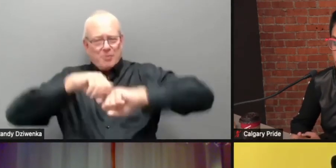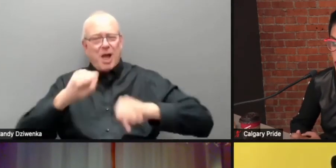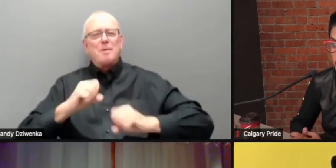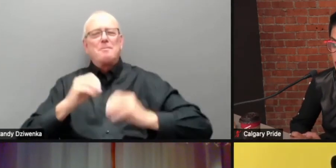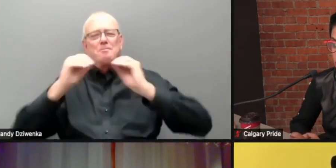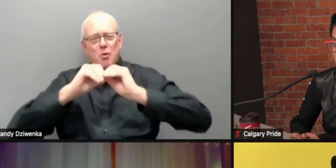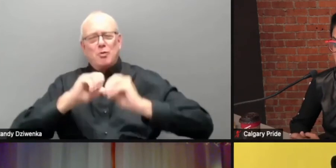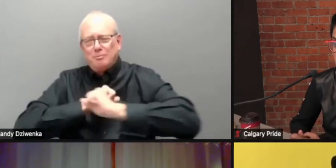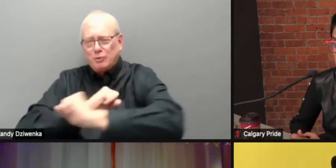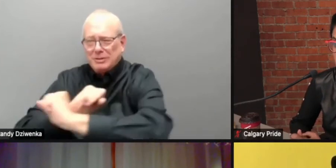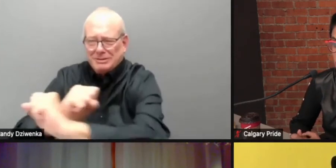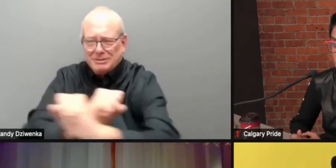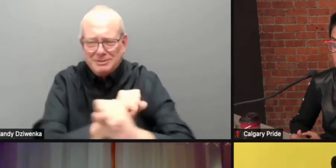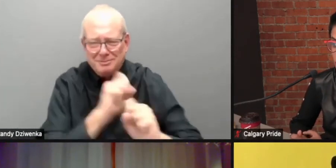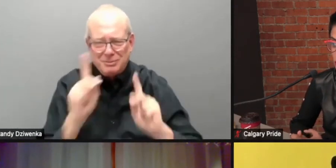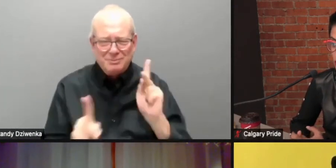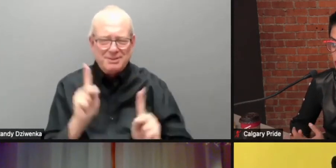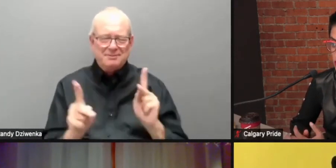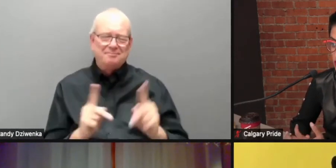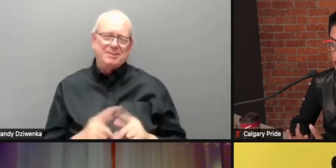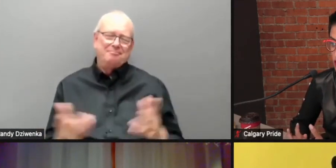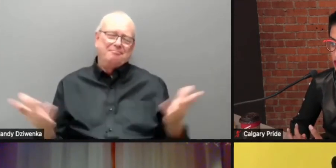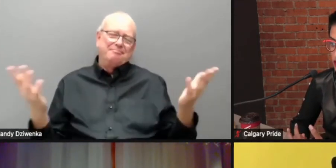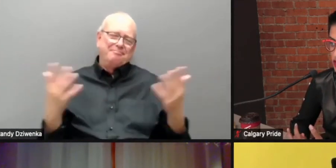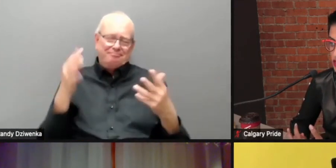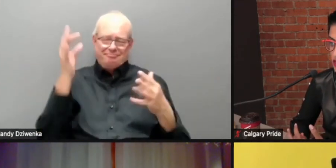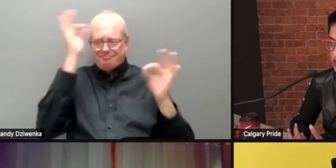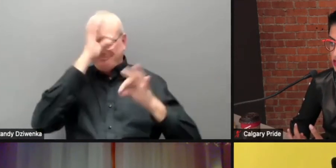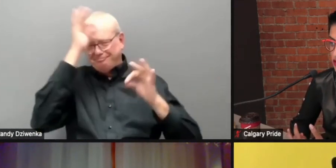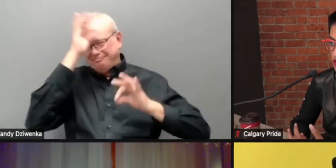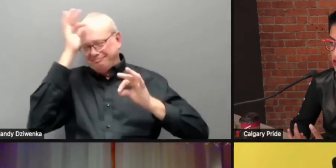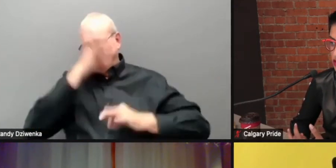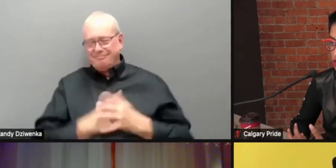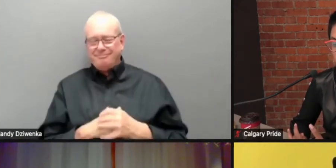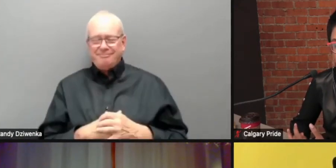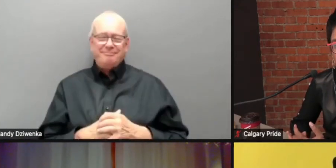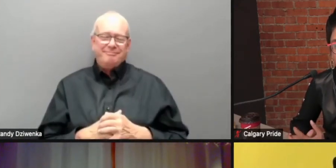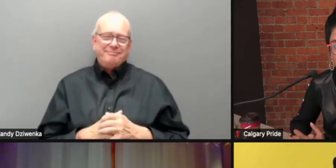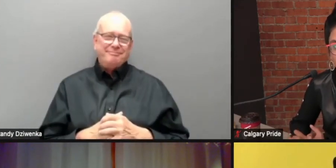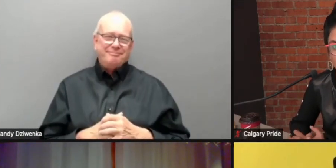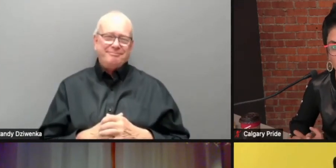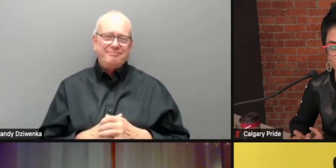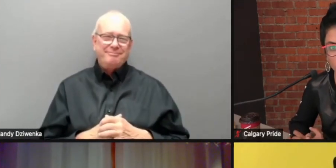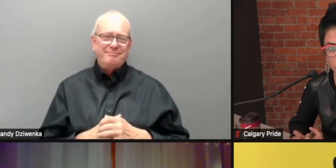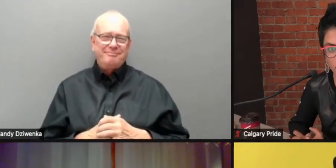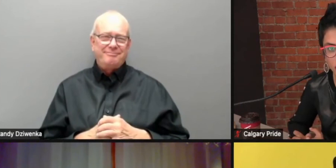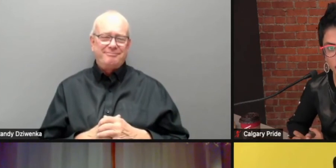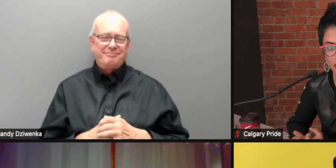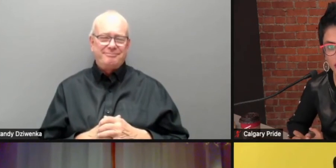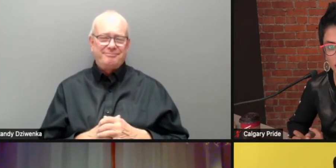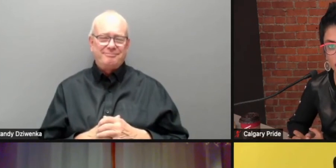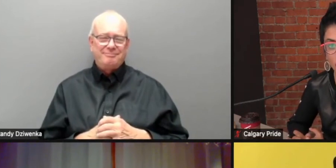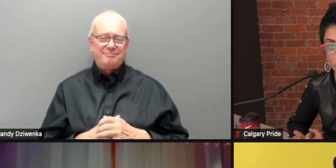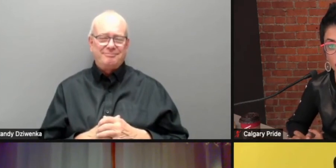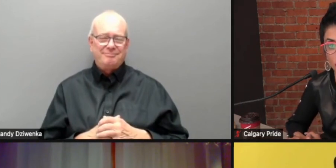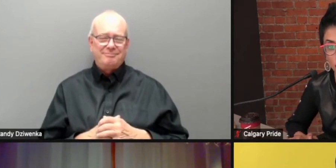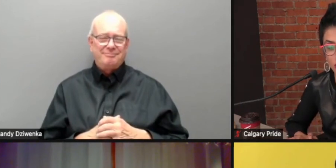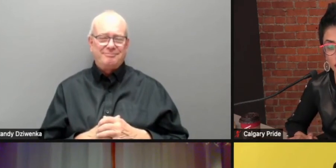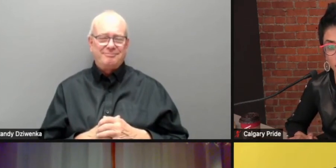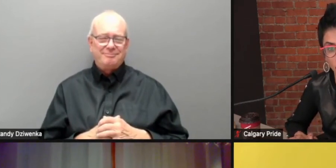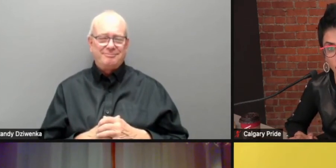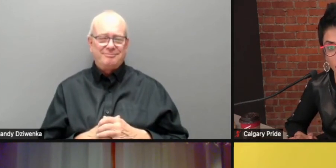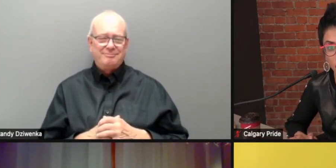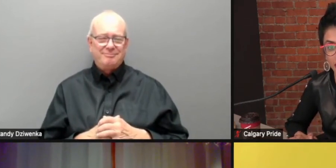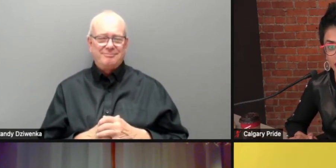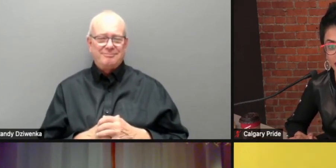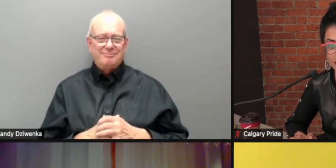There's one question that's come on the panel that says, did you all wear yellow on purpose? And I would say we all joined